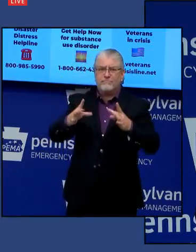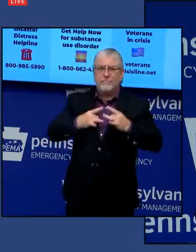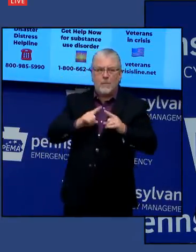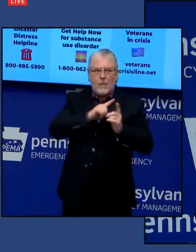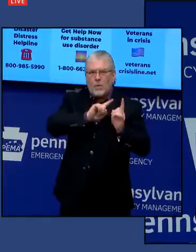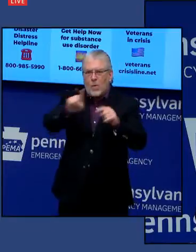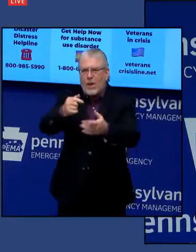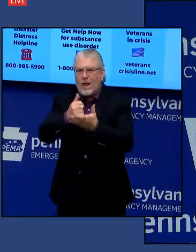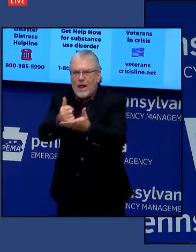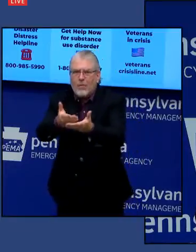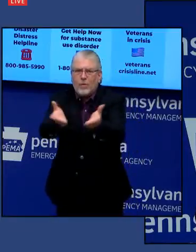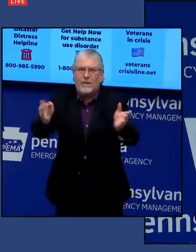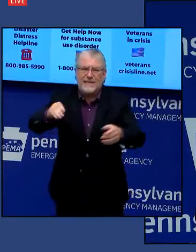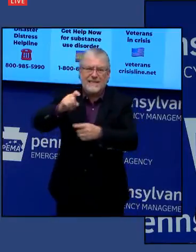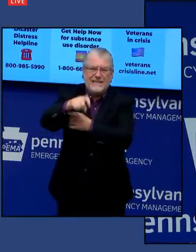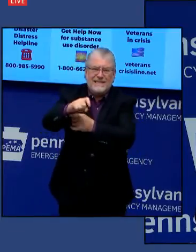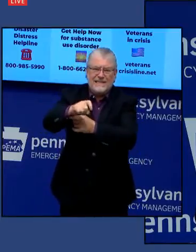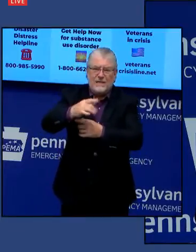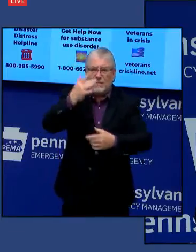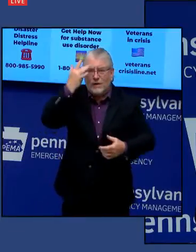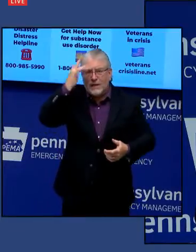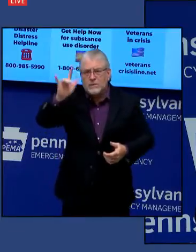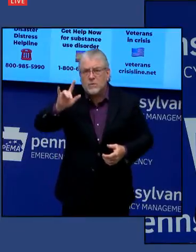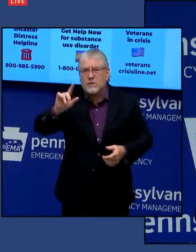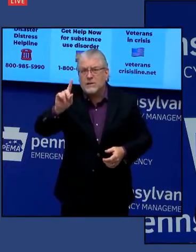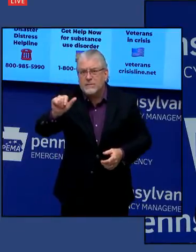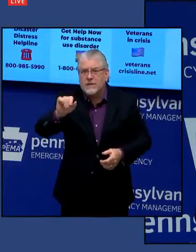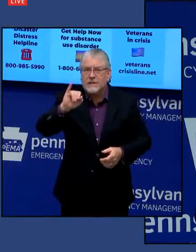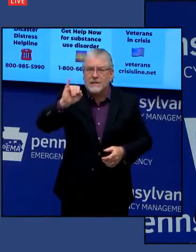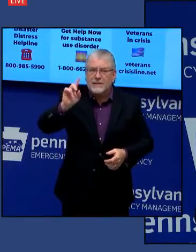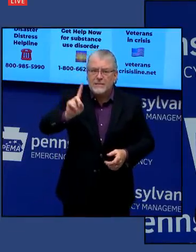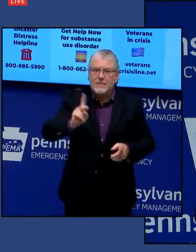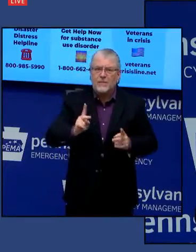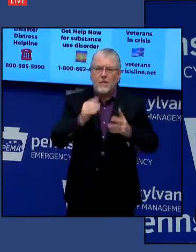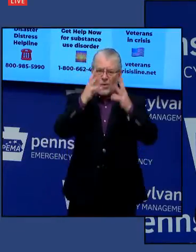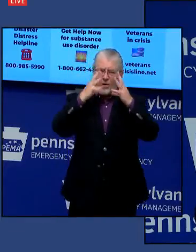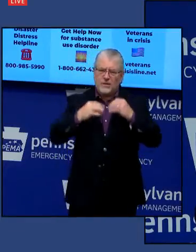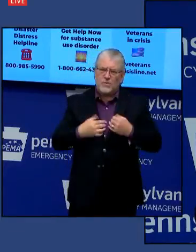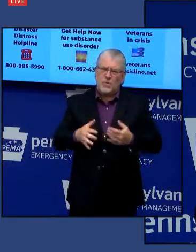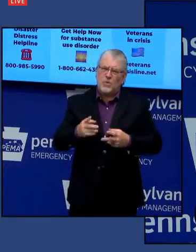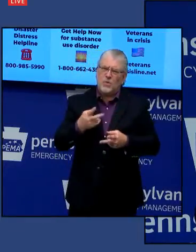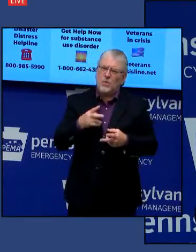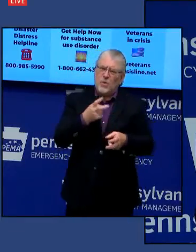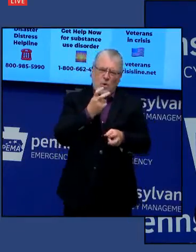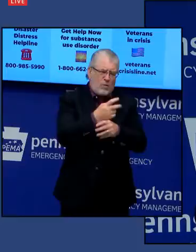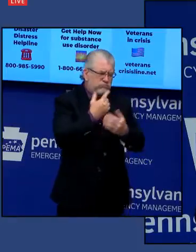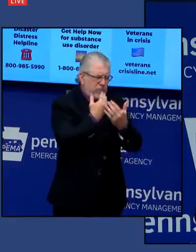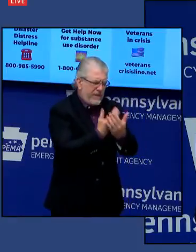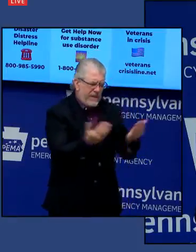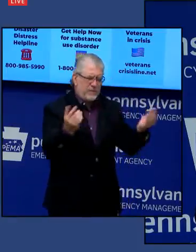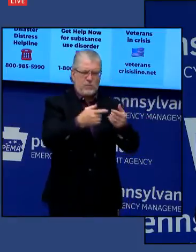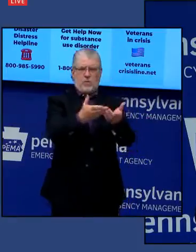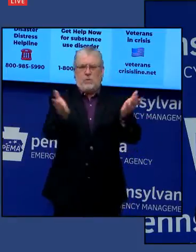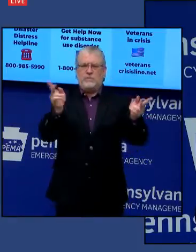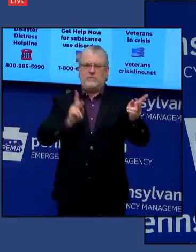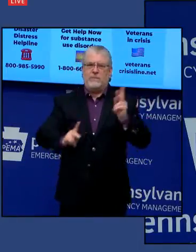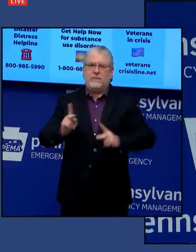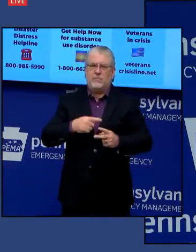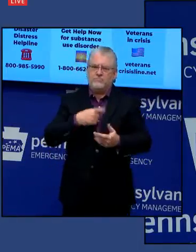work and dedication and bravery has not gone unnoticed.